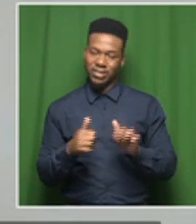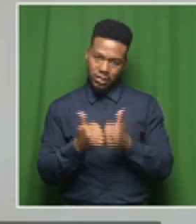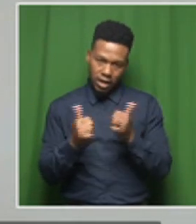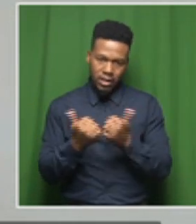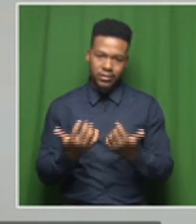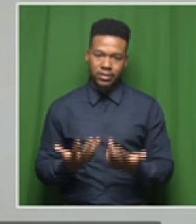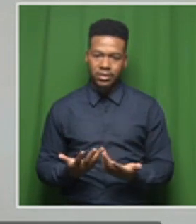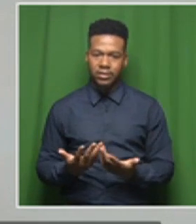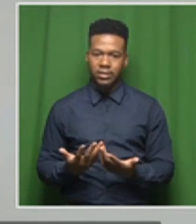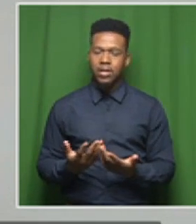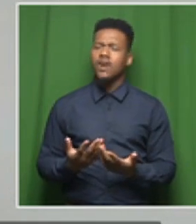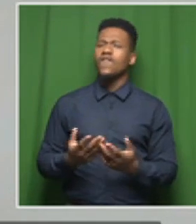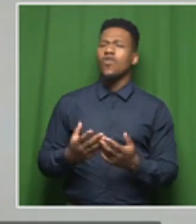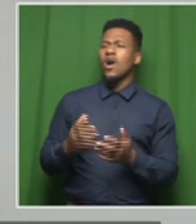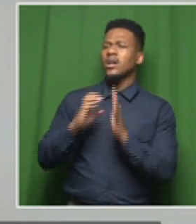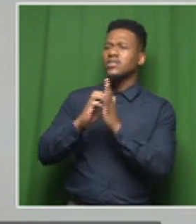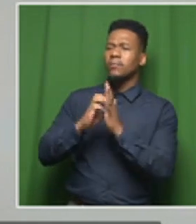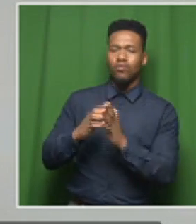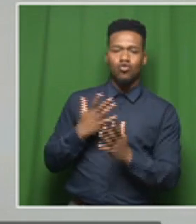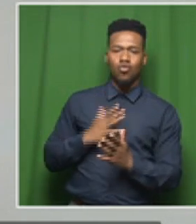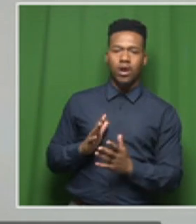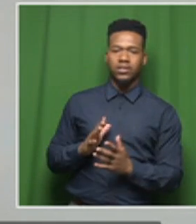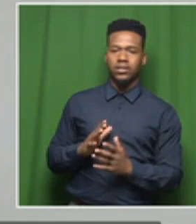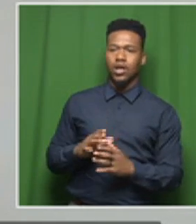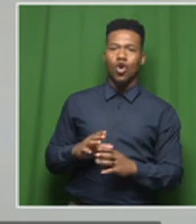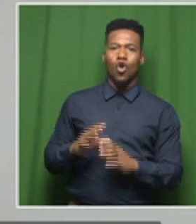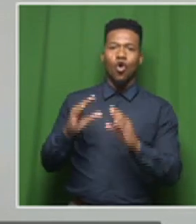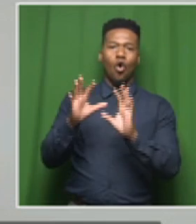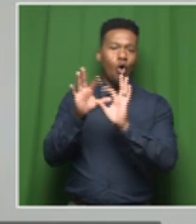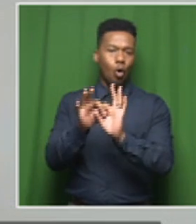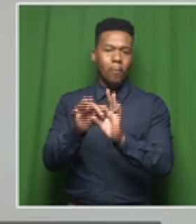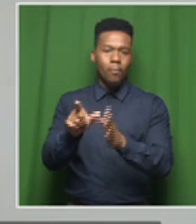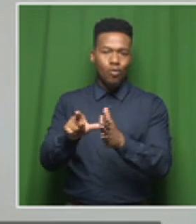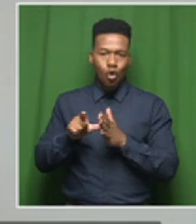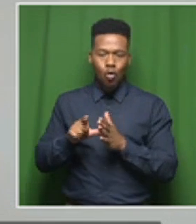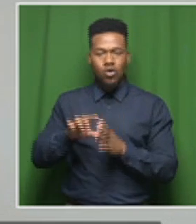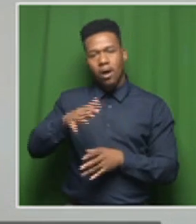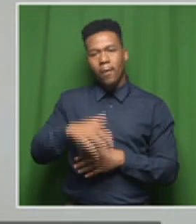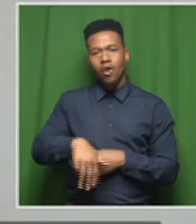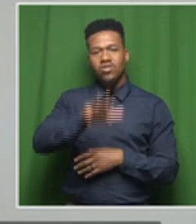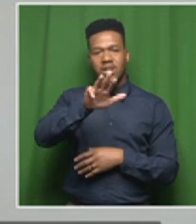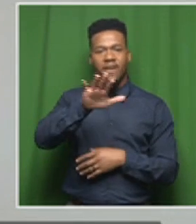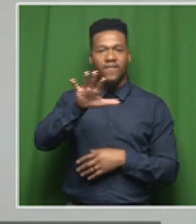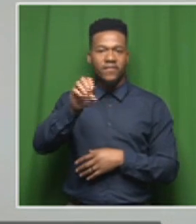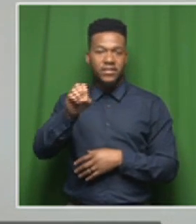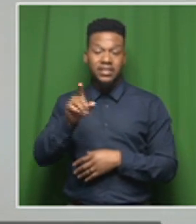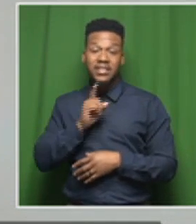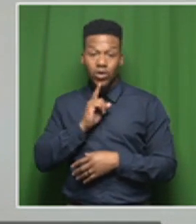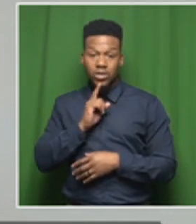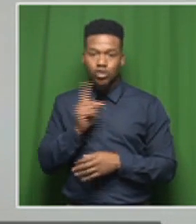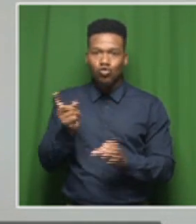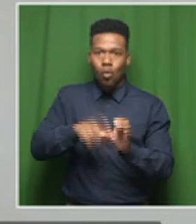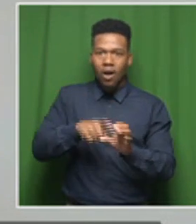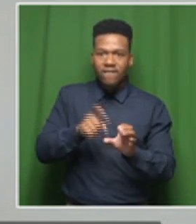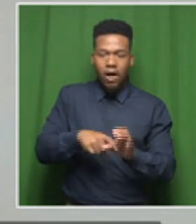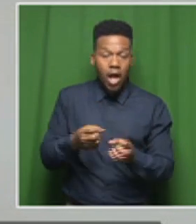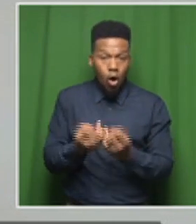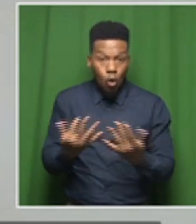fairly entry-level kind of home loan of 950,000, in the qualifying salary for a bond